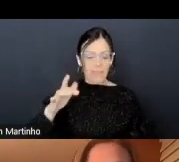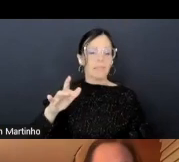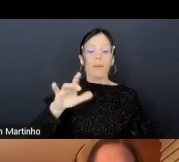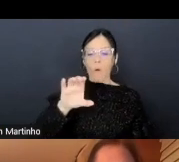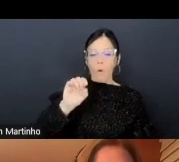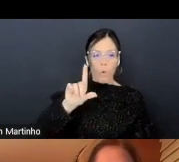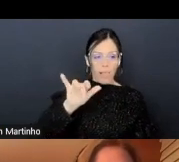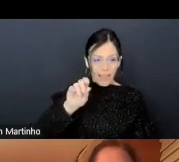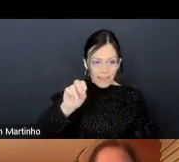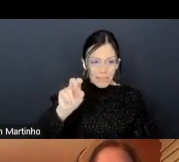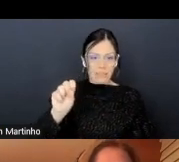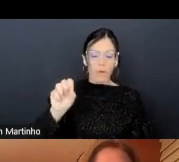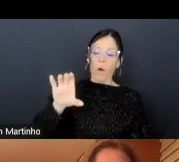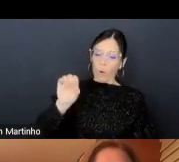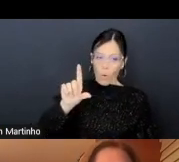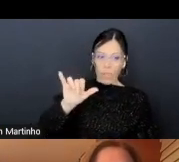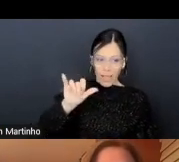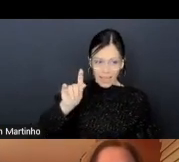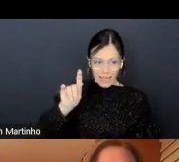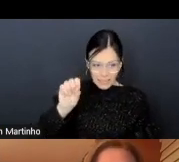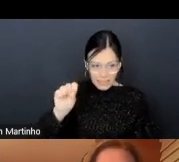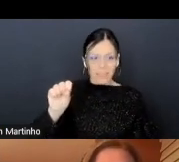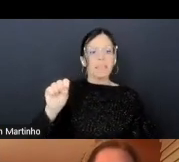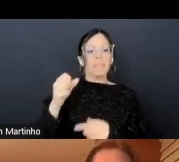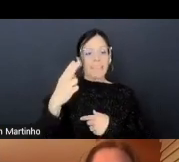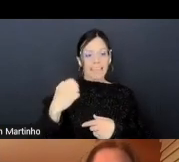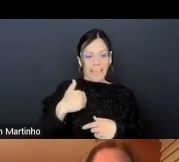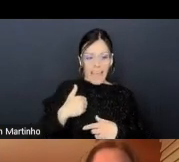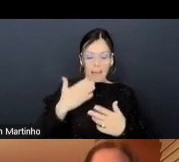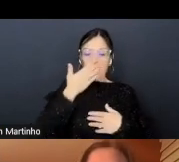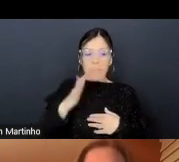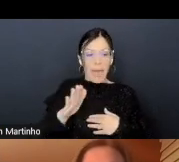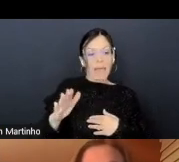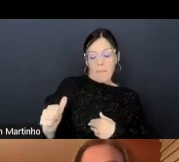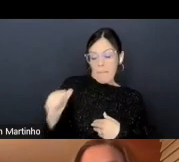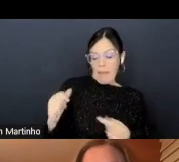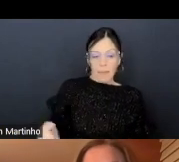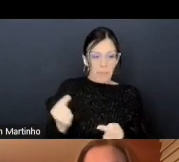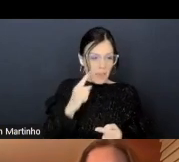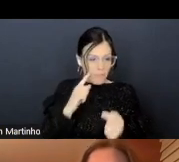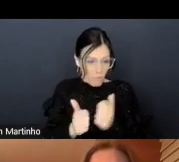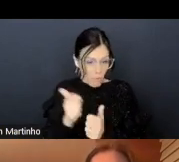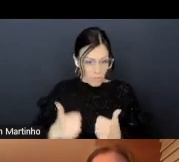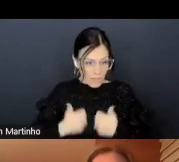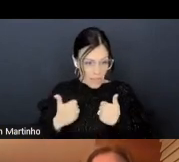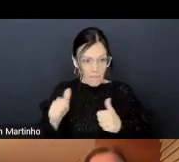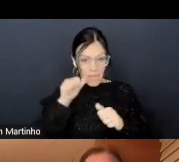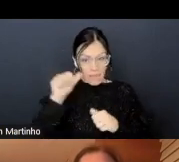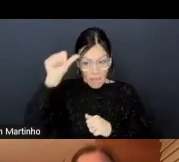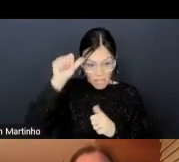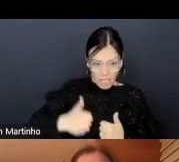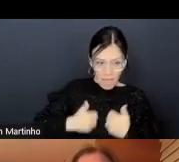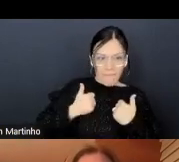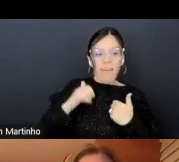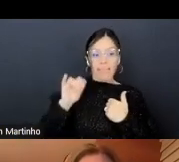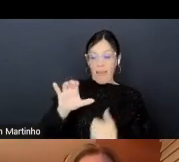just but a few and he had chronic low back pain for most of his adult life a condition that i would like to